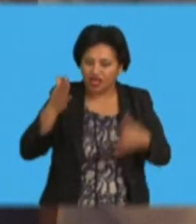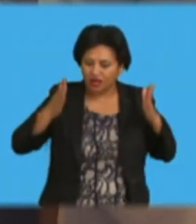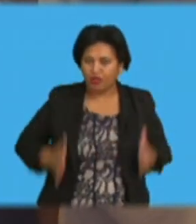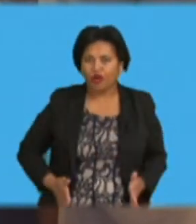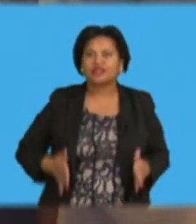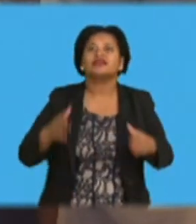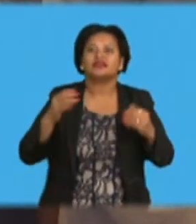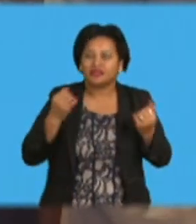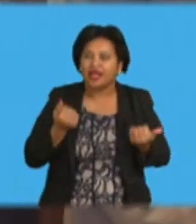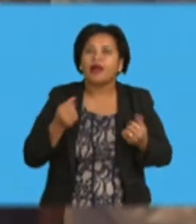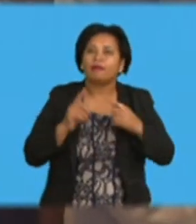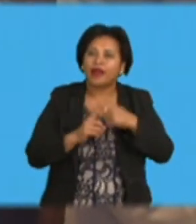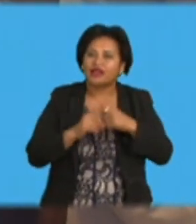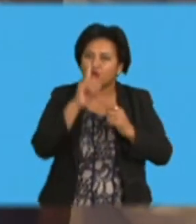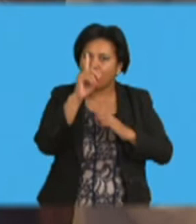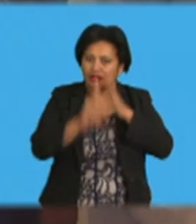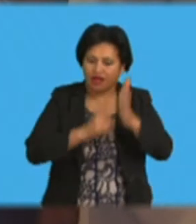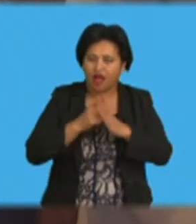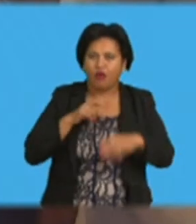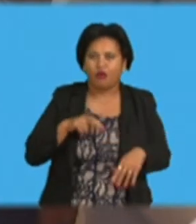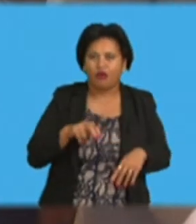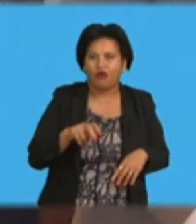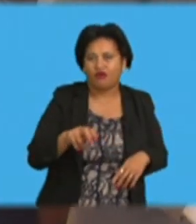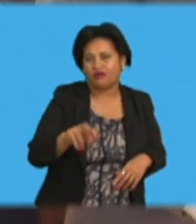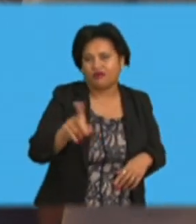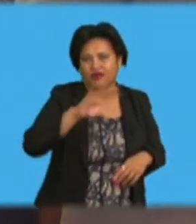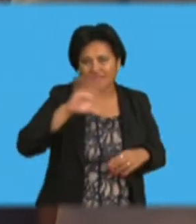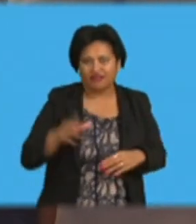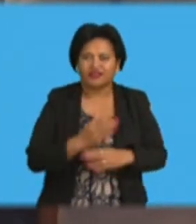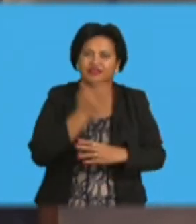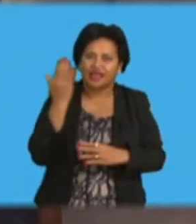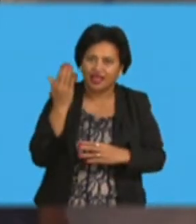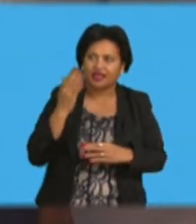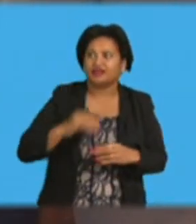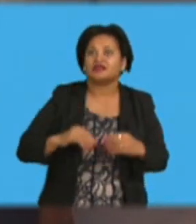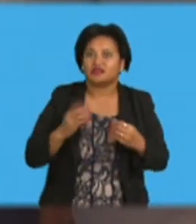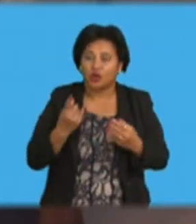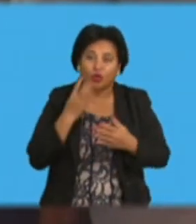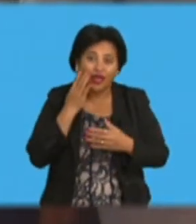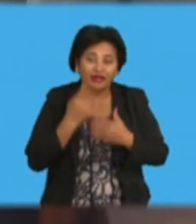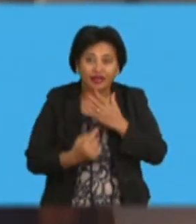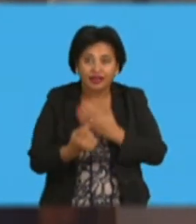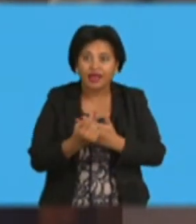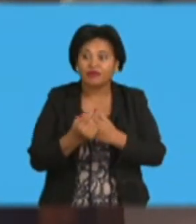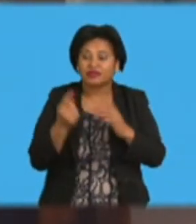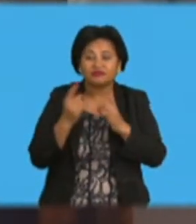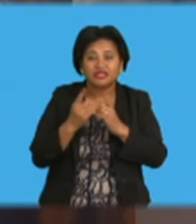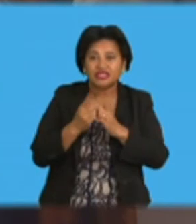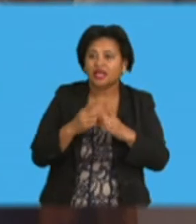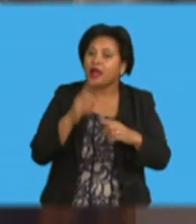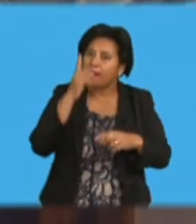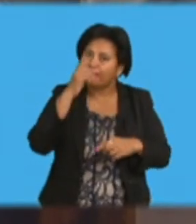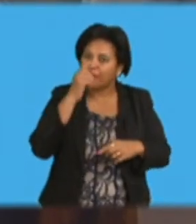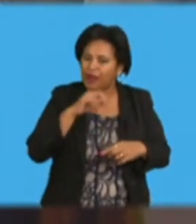healthy refreshments for meetings and for people to take ownership of their own health and living in a healthy